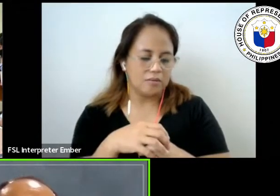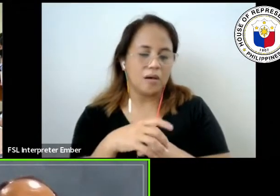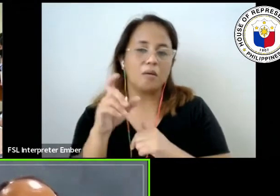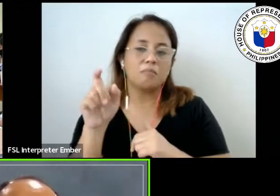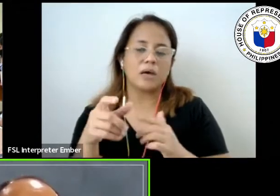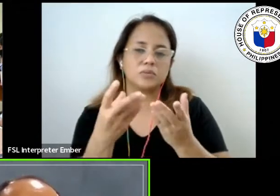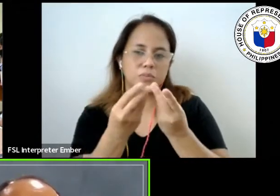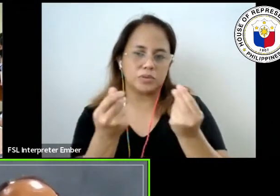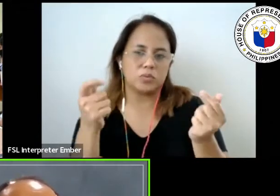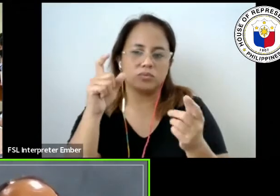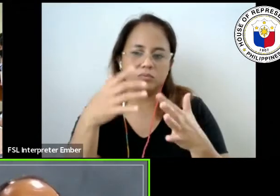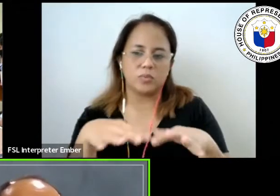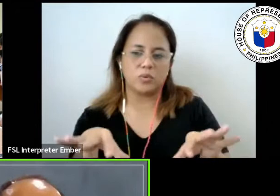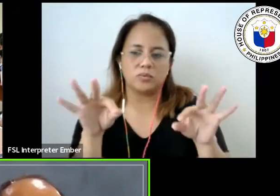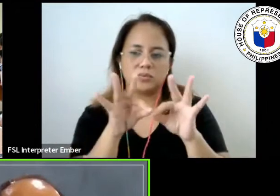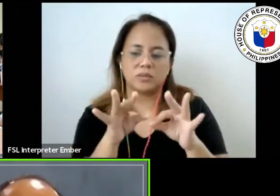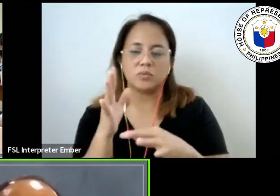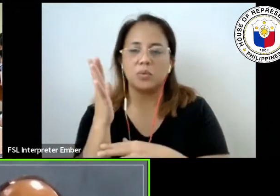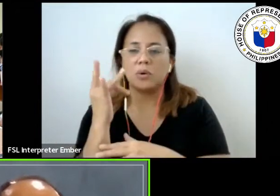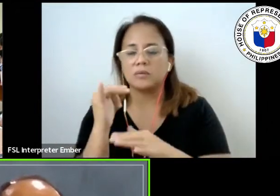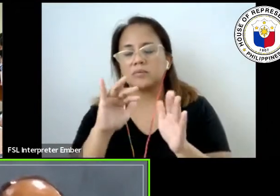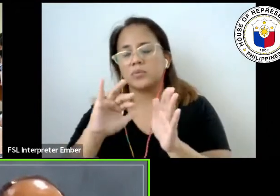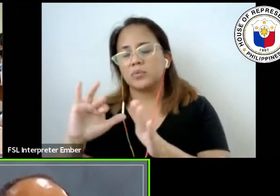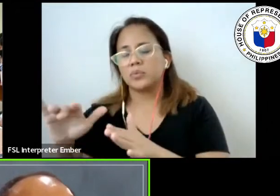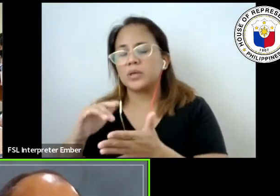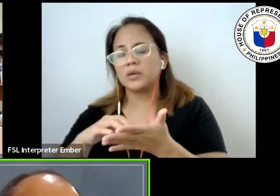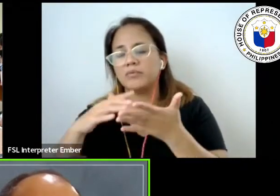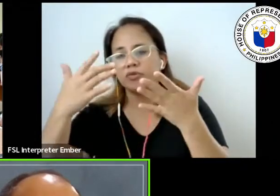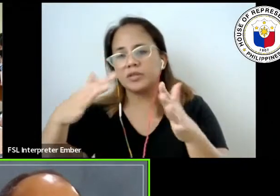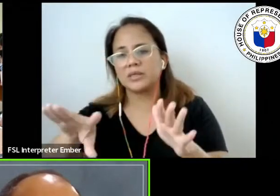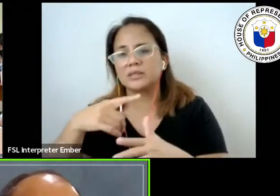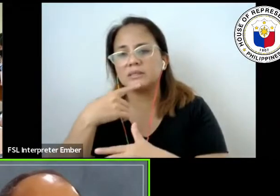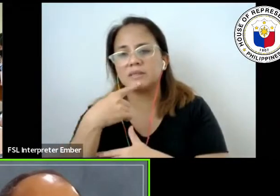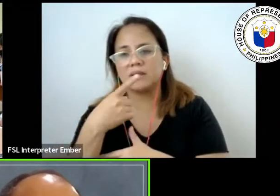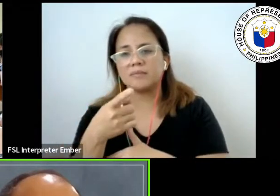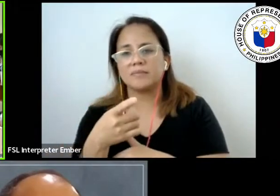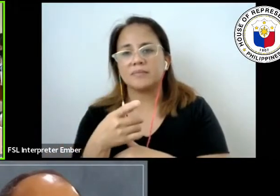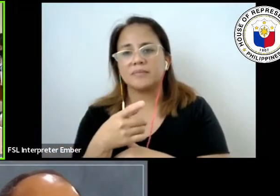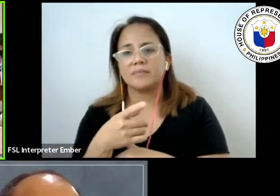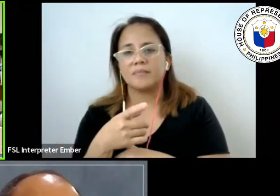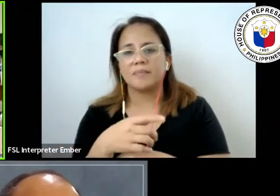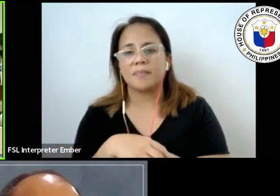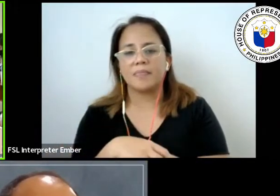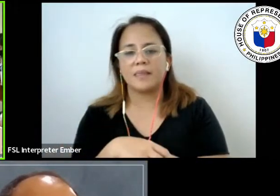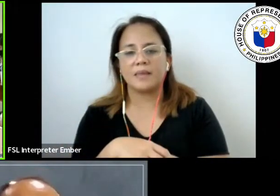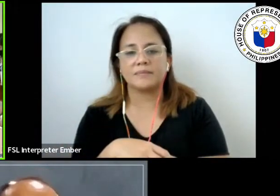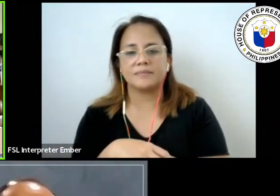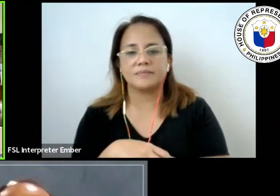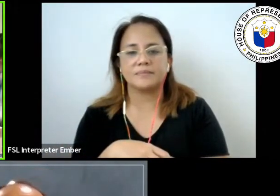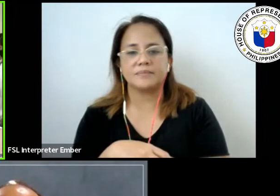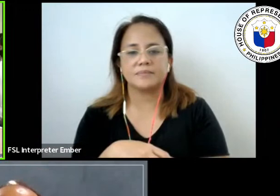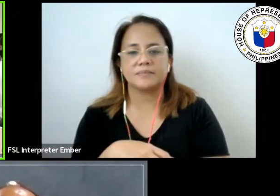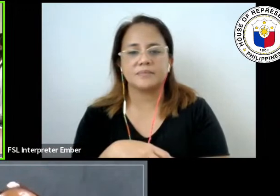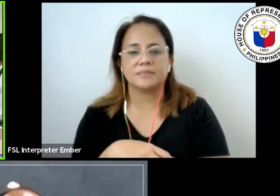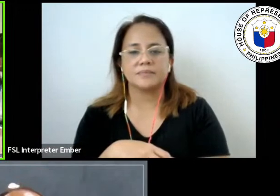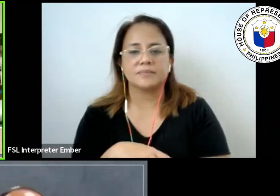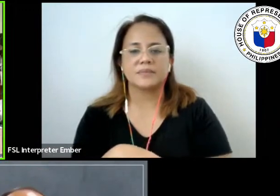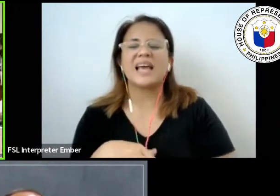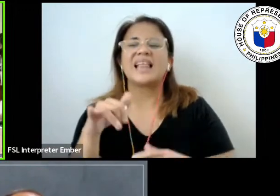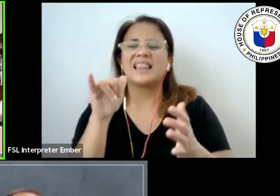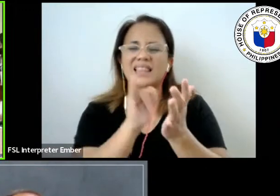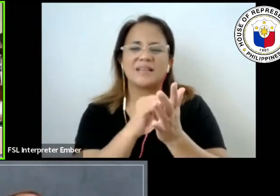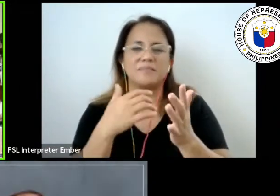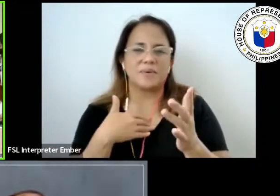has to be addressed as well. Besides, of course, that what you already mentioned. Yes, Dr. Urbeta. Yun nga ang point